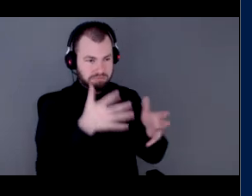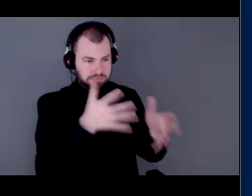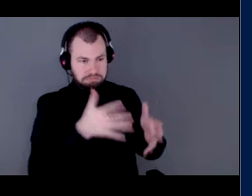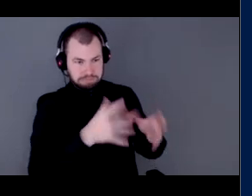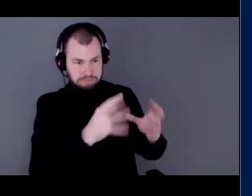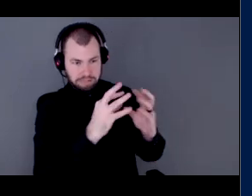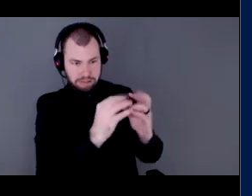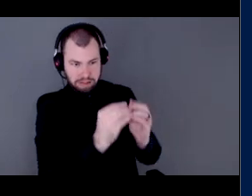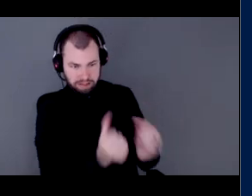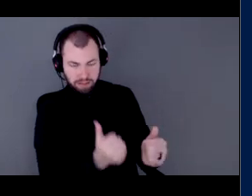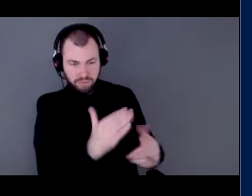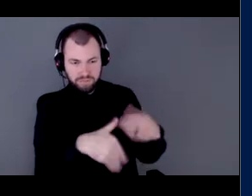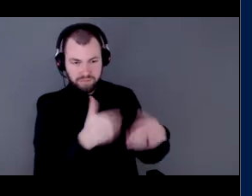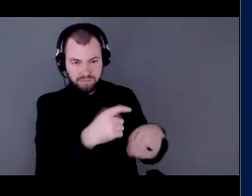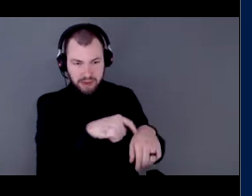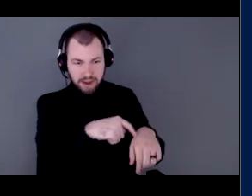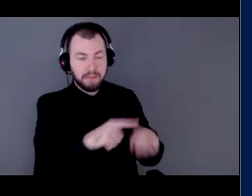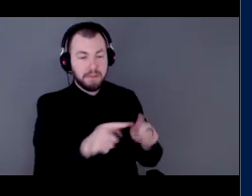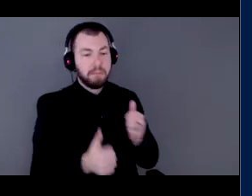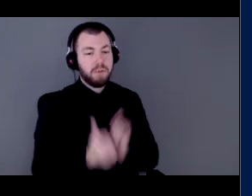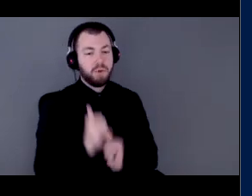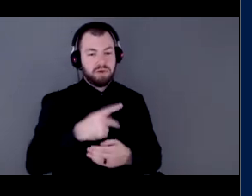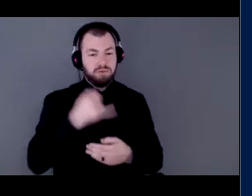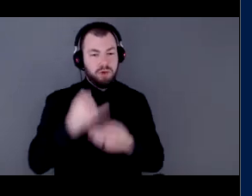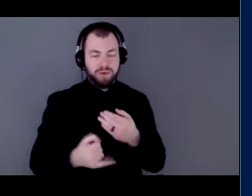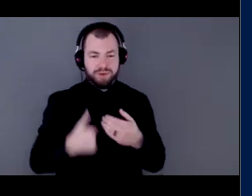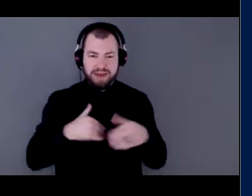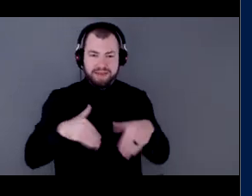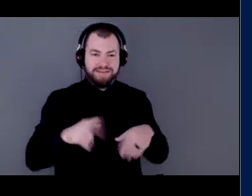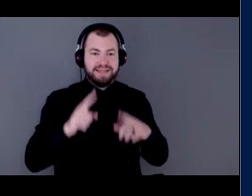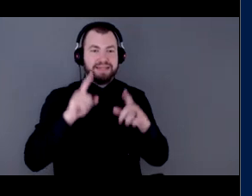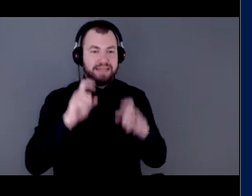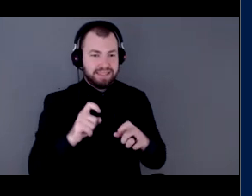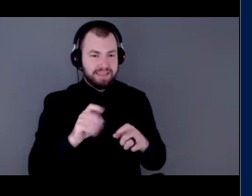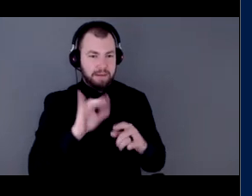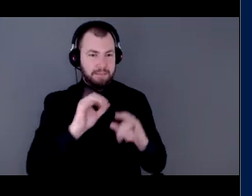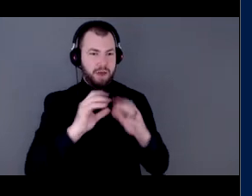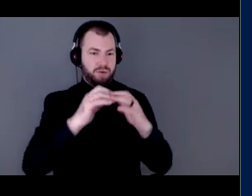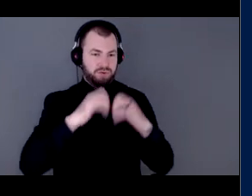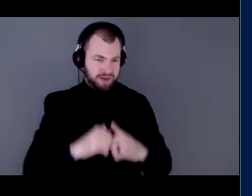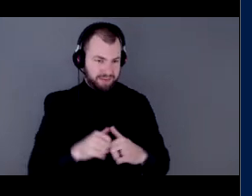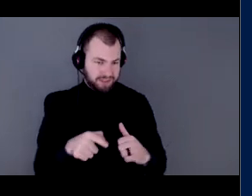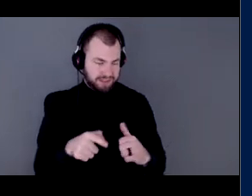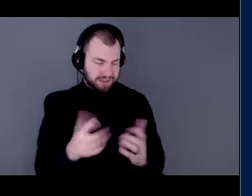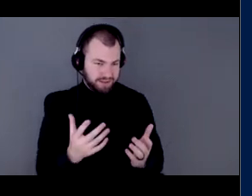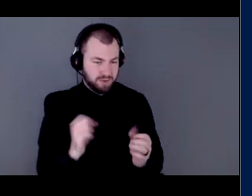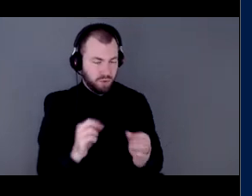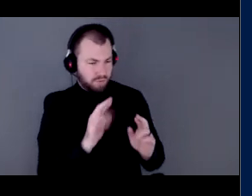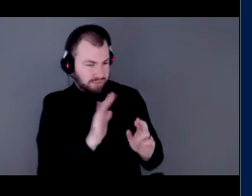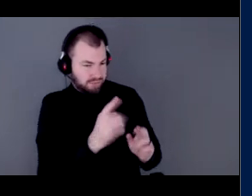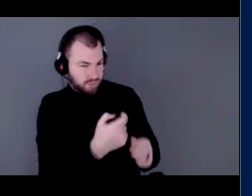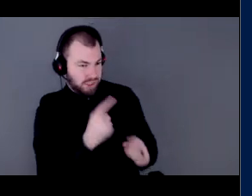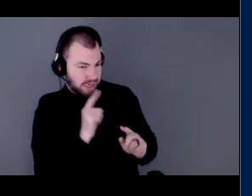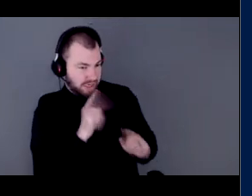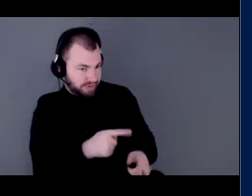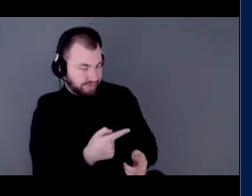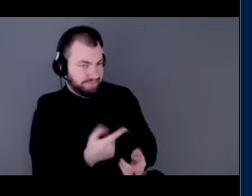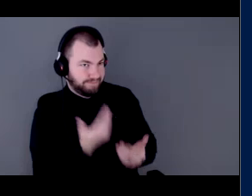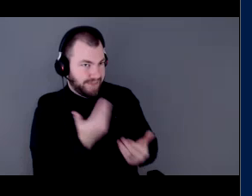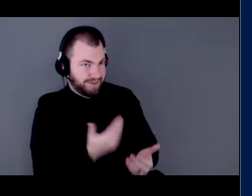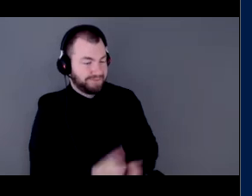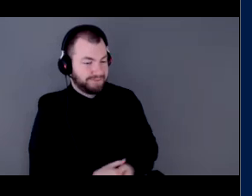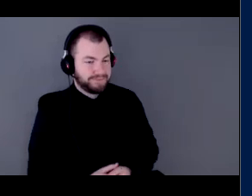projects, we haven't gotten to that point where we would test biodegradability or compostability. So hopefully that answers your question. Thank you. That